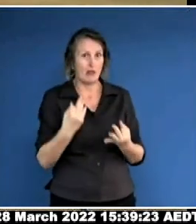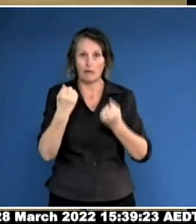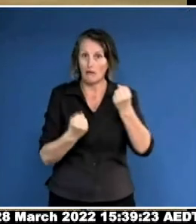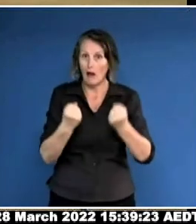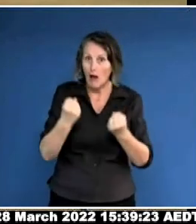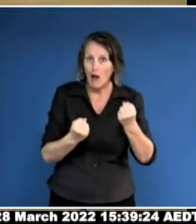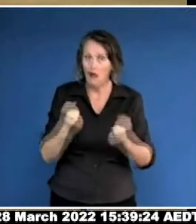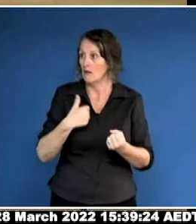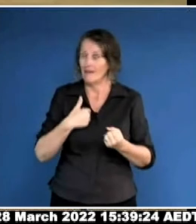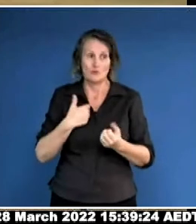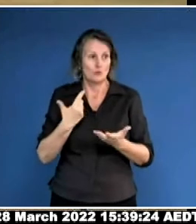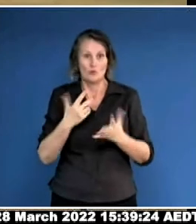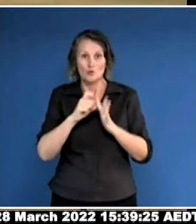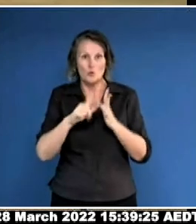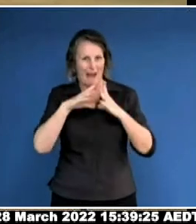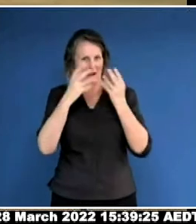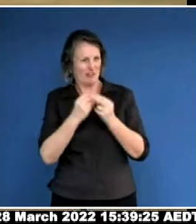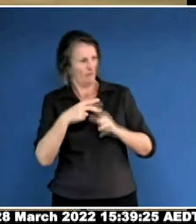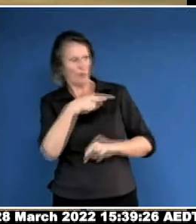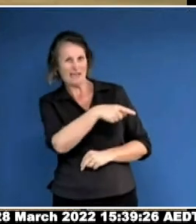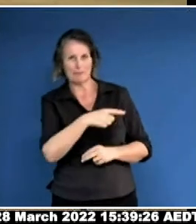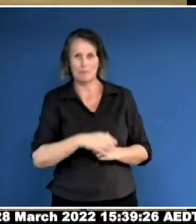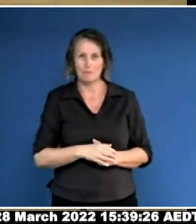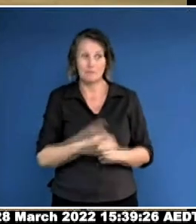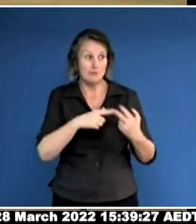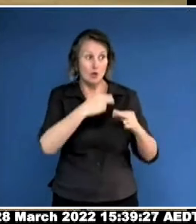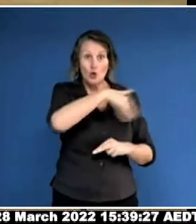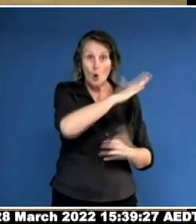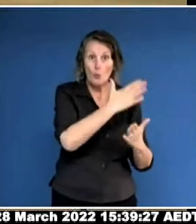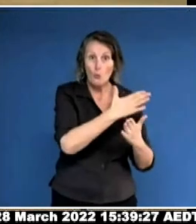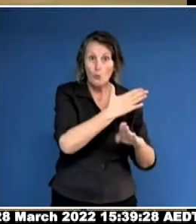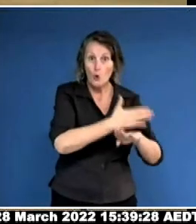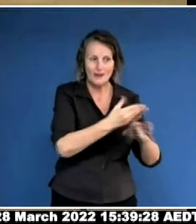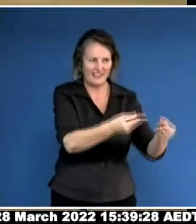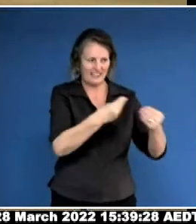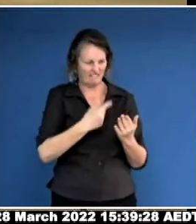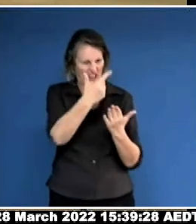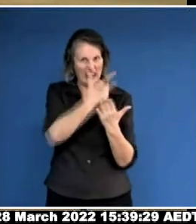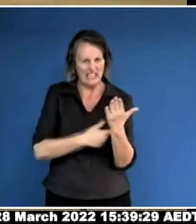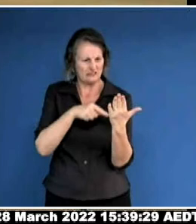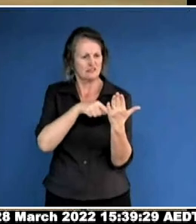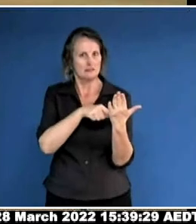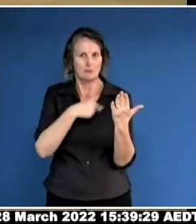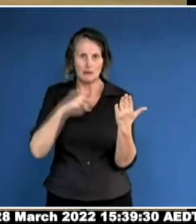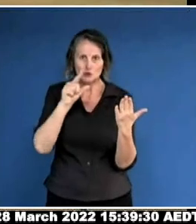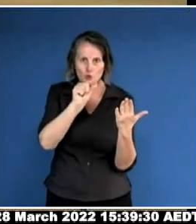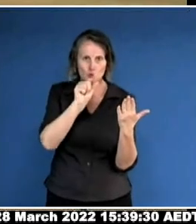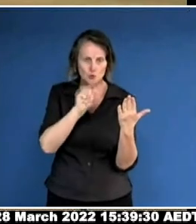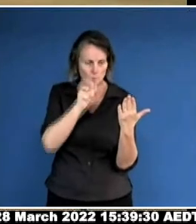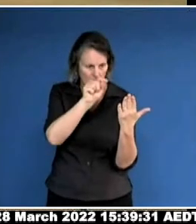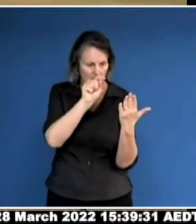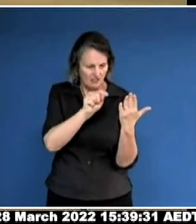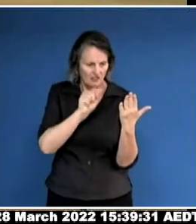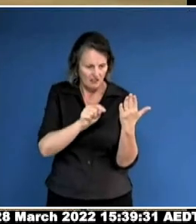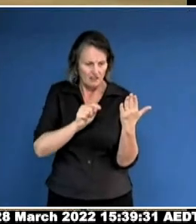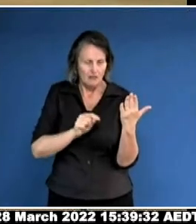the house. Sometimes he'd have lists of things for me to do during the day, and I was able to have the car on those days while